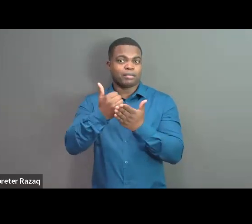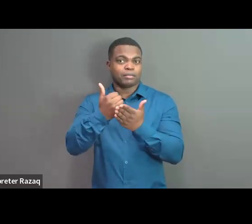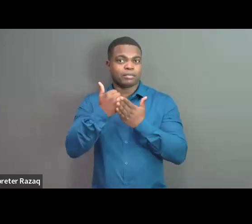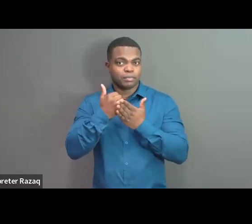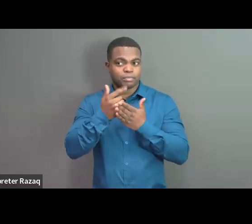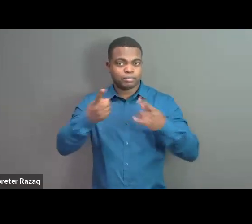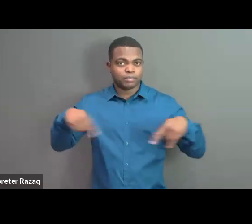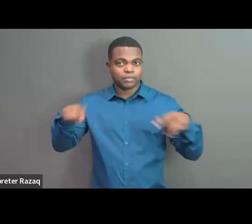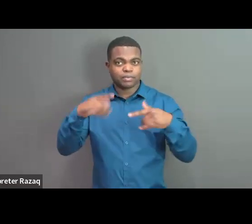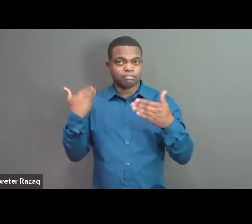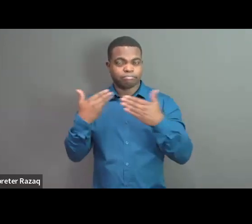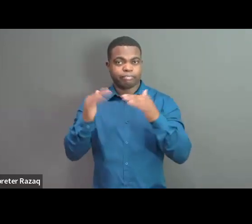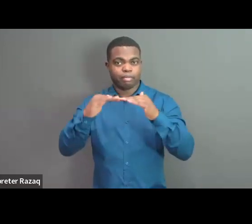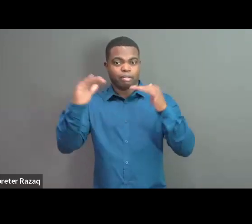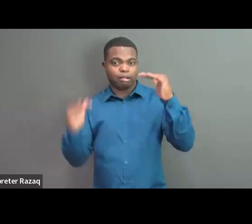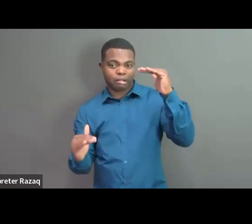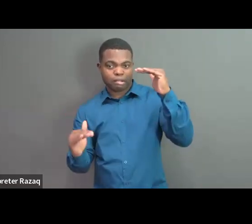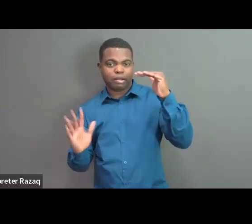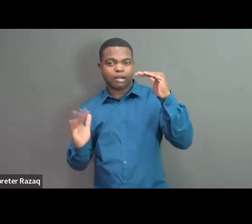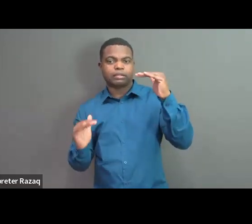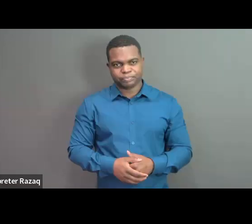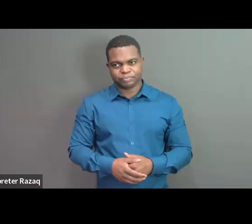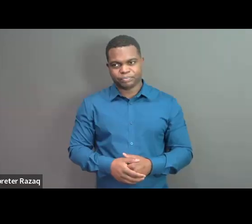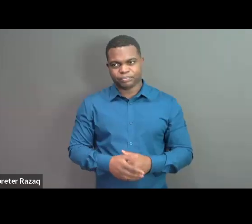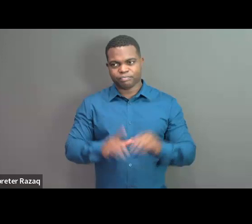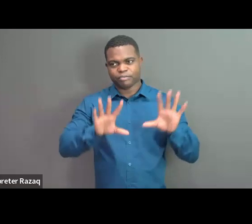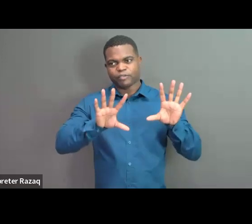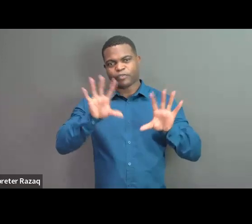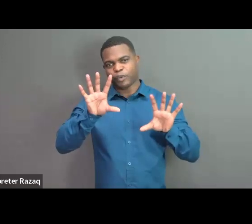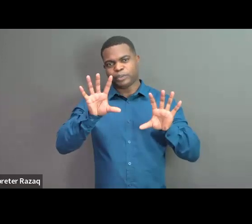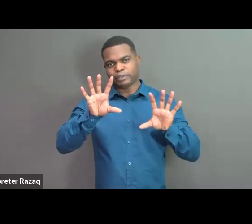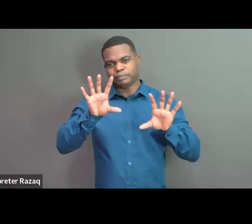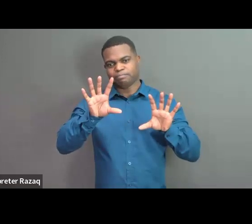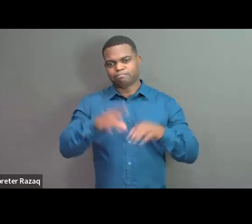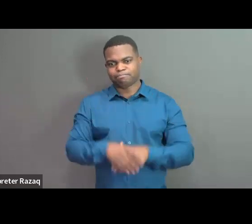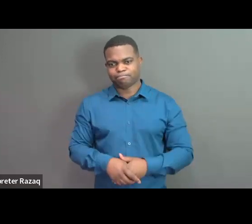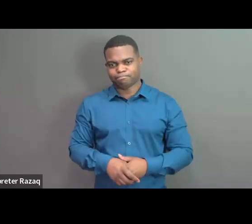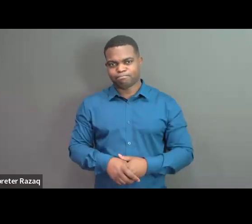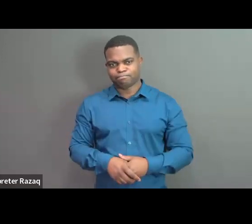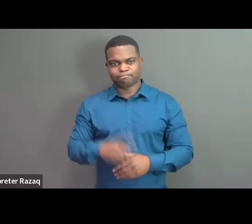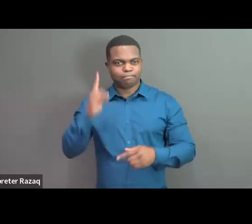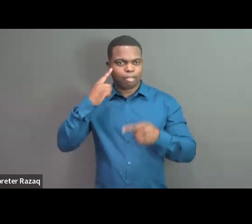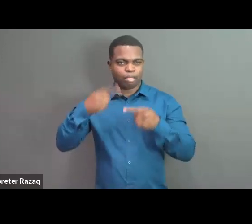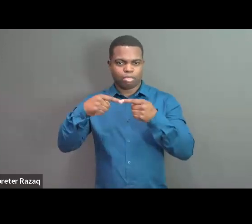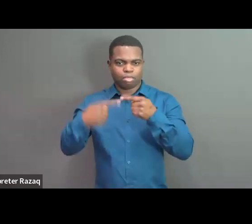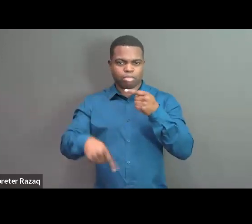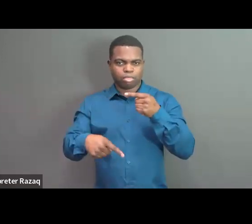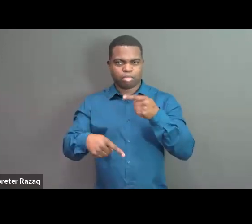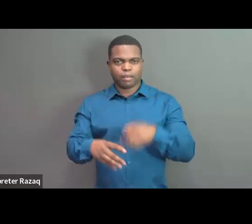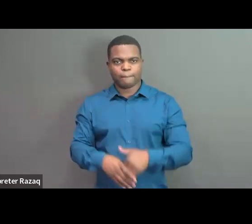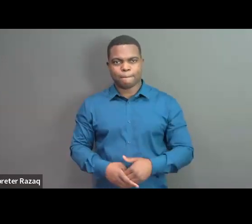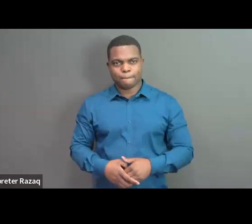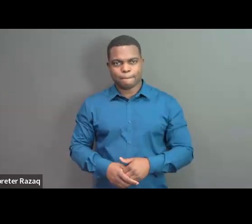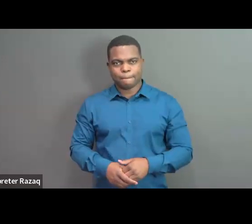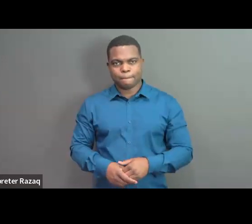talk about rural co-working, which is quite new, but seeing now that the last